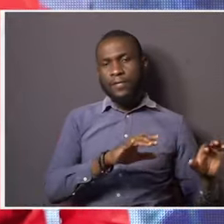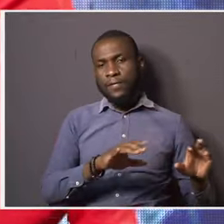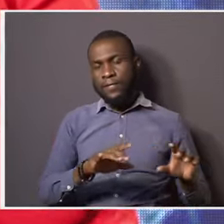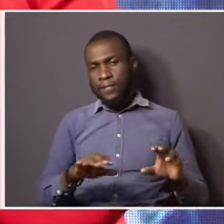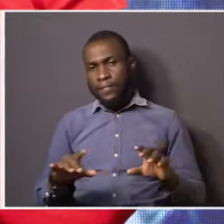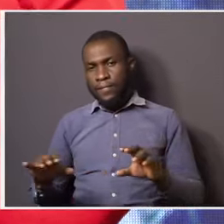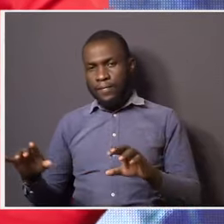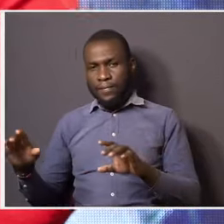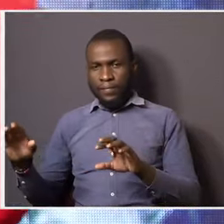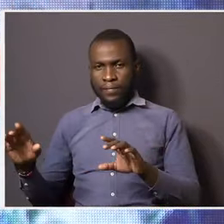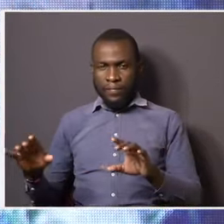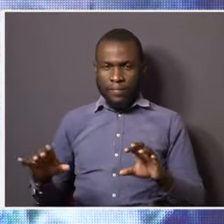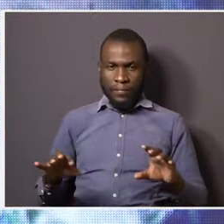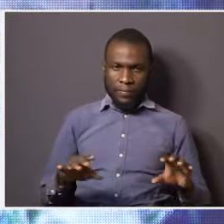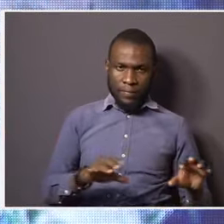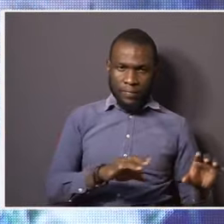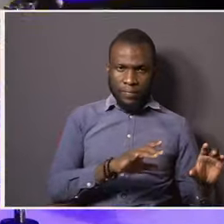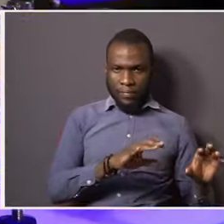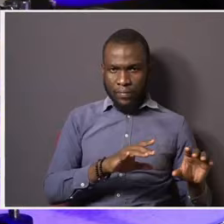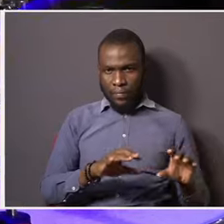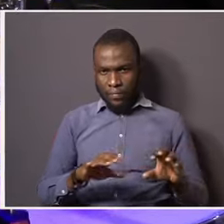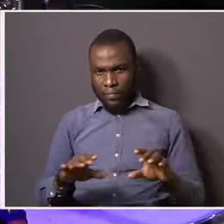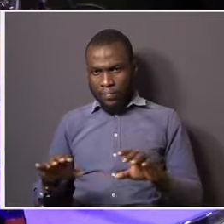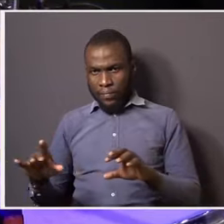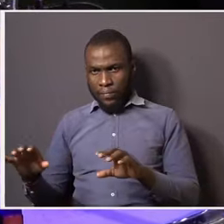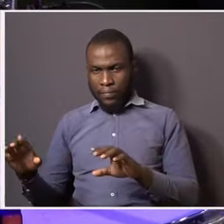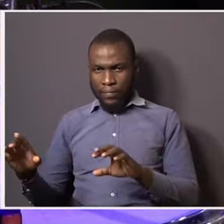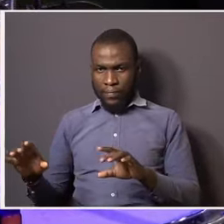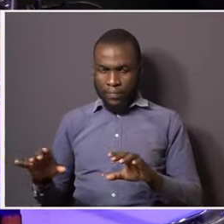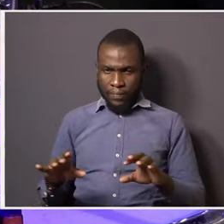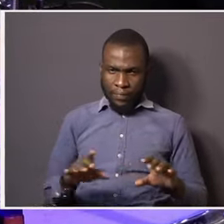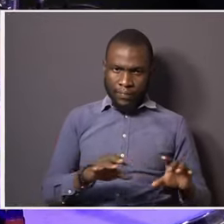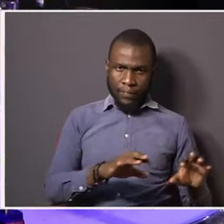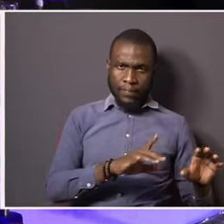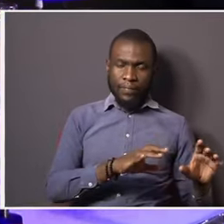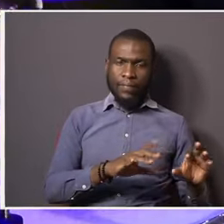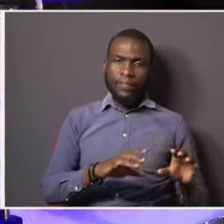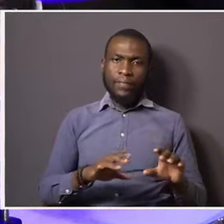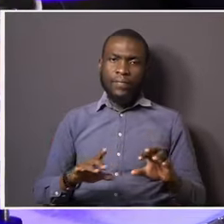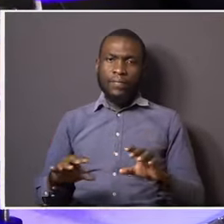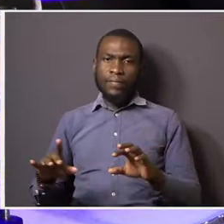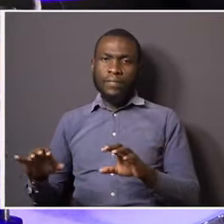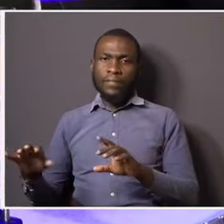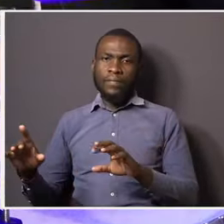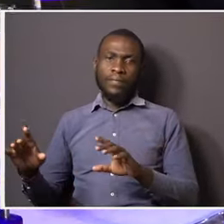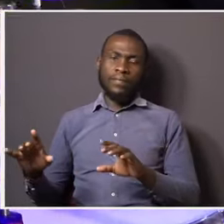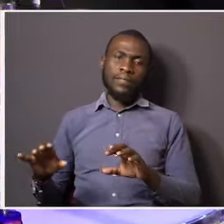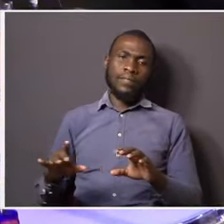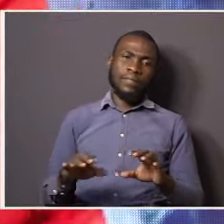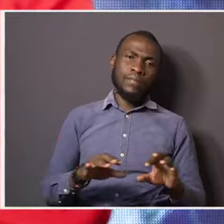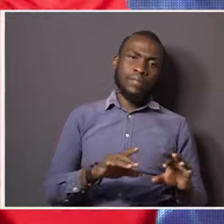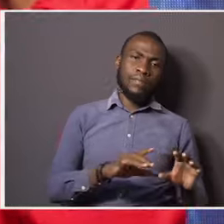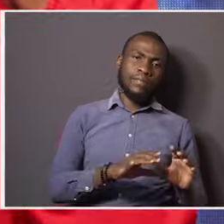your name over every situation, over our families, over the streets, oh God, as we declare that your name